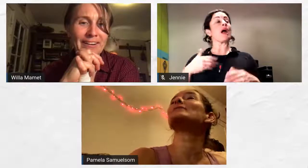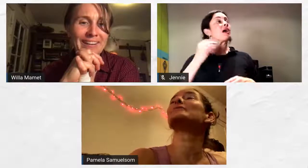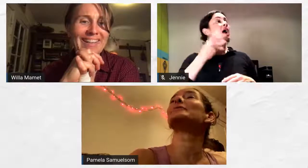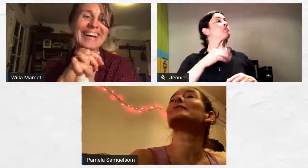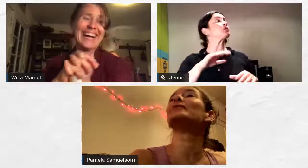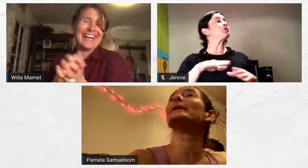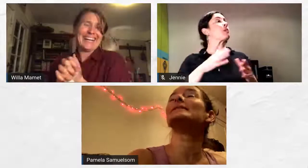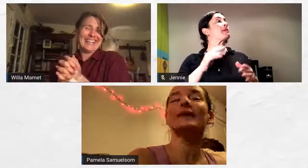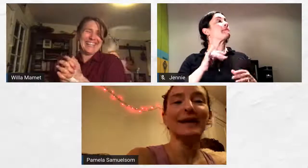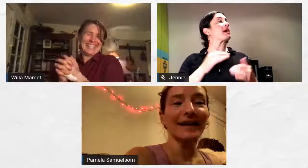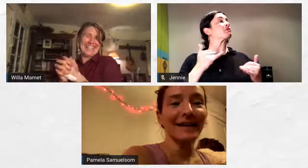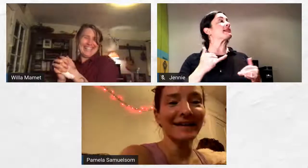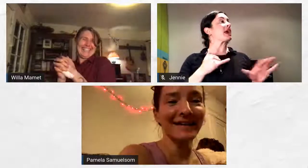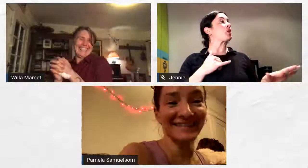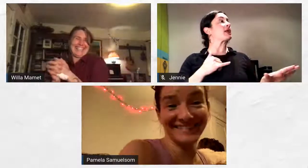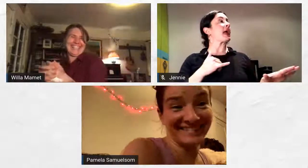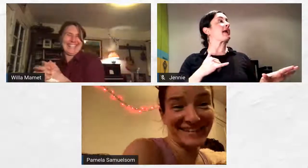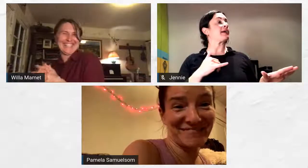mic right now, so it'll be